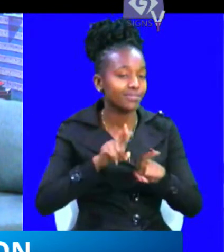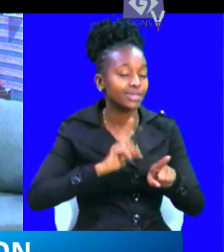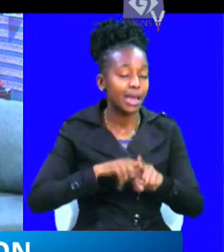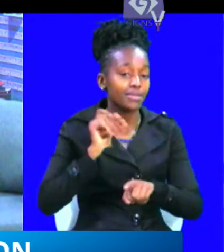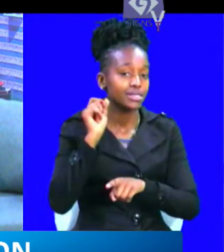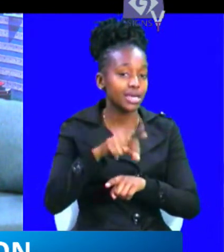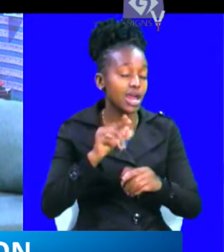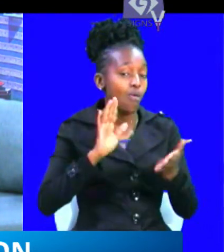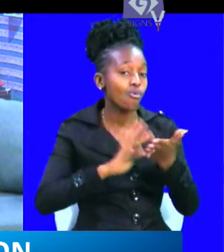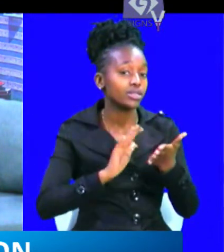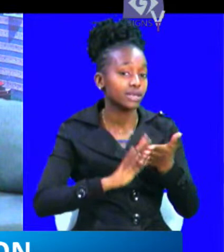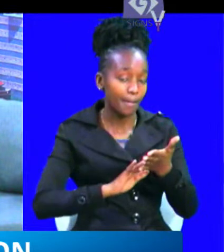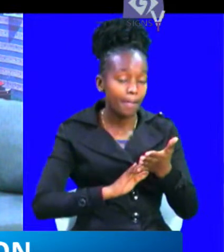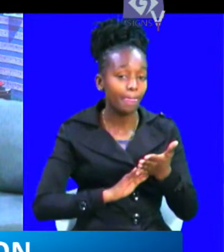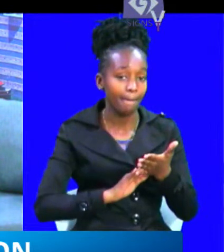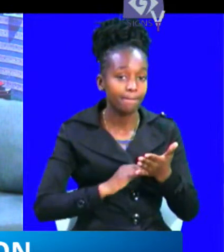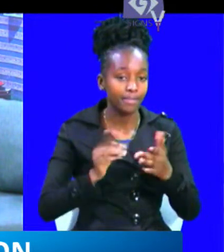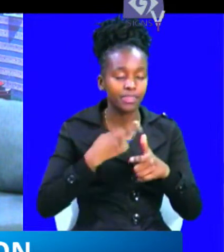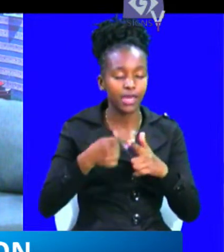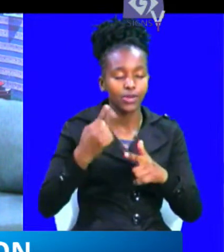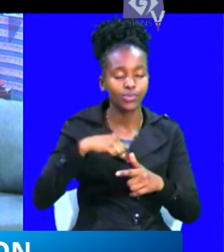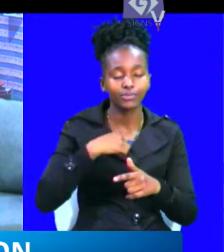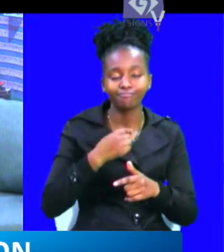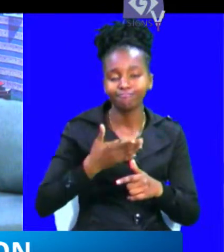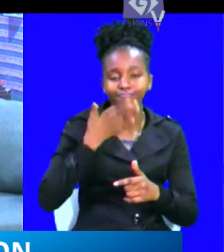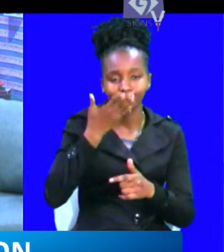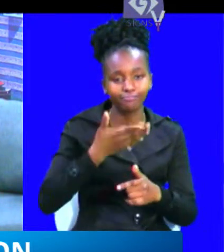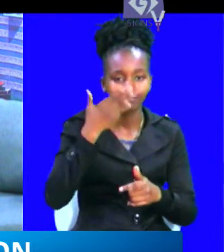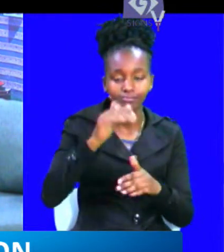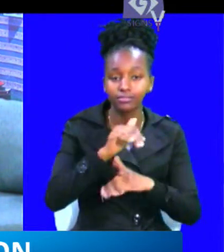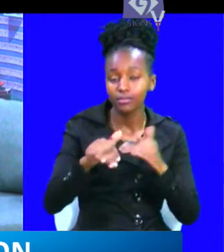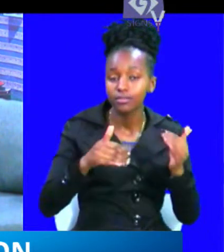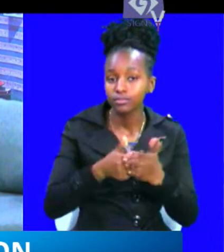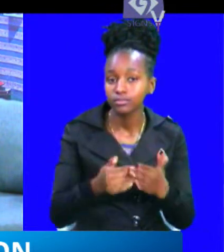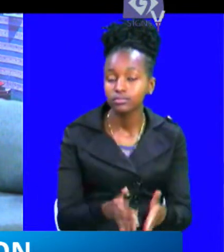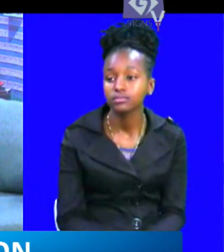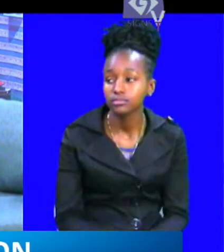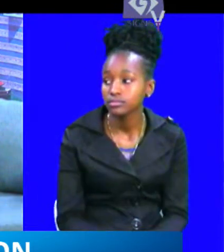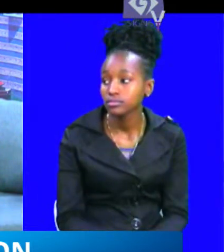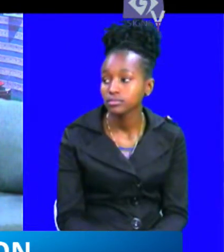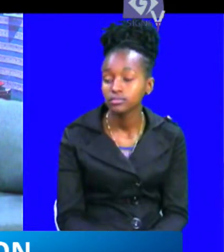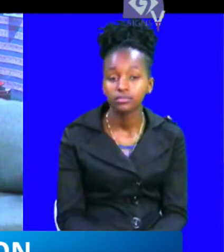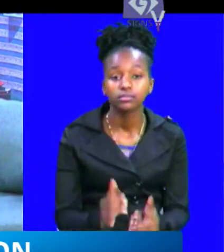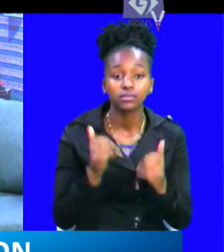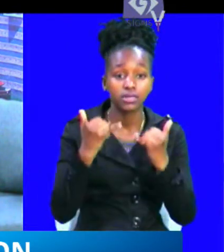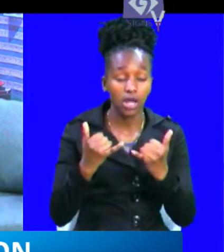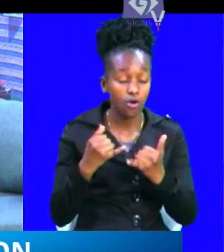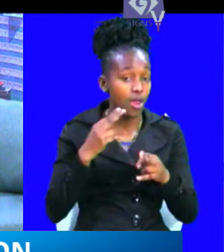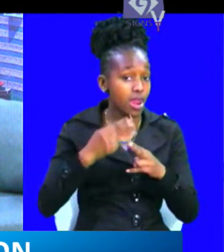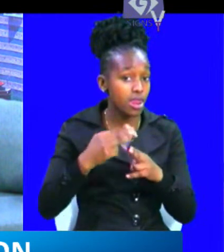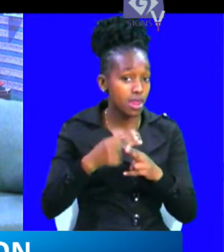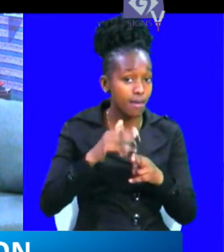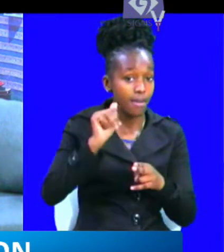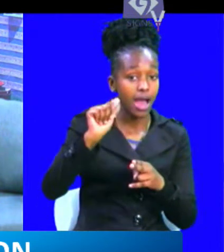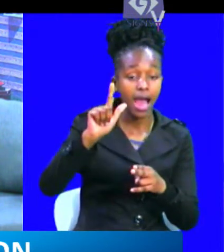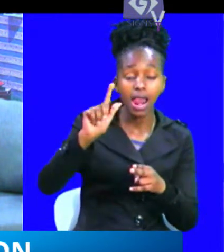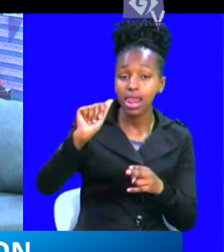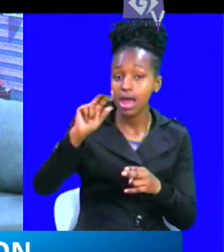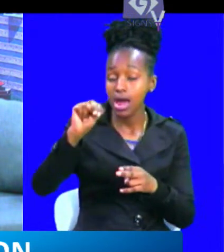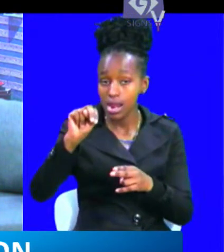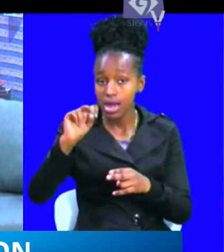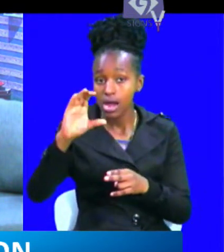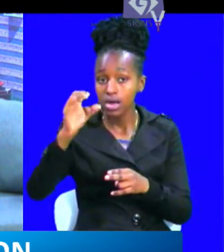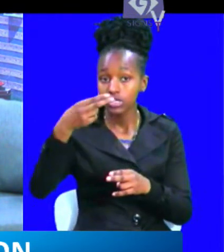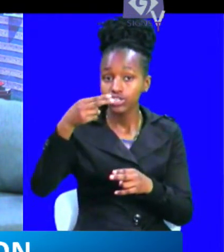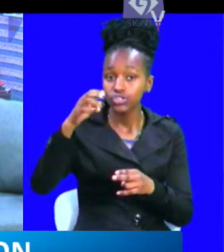message, but we are very responsive. Yes. Yes. And this is at Alan Chesang across all social media platforms. Yes.